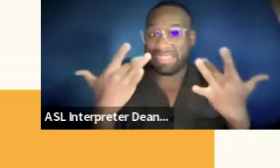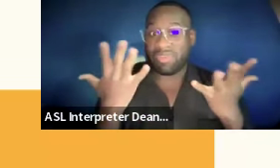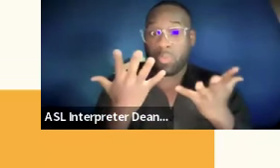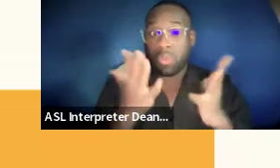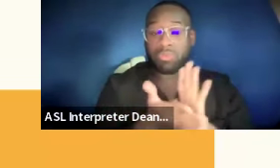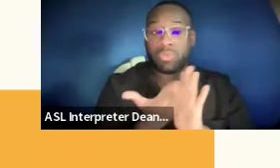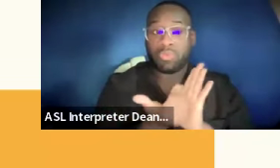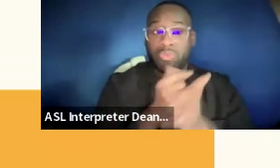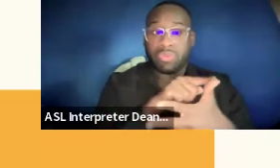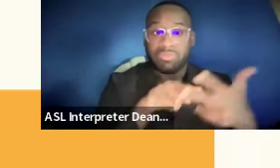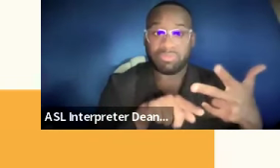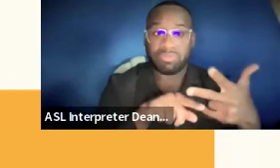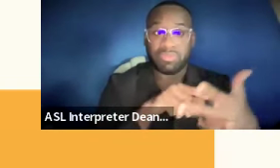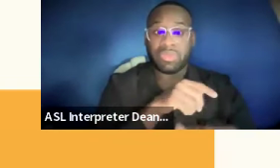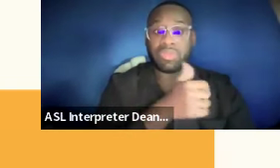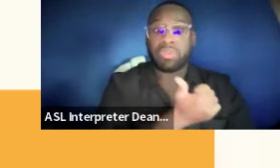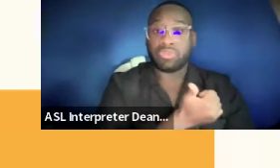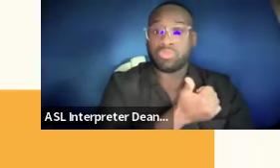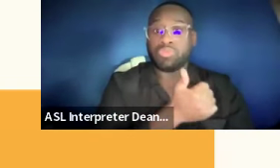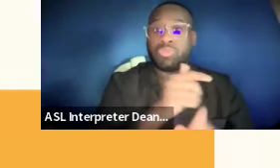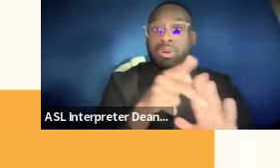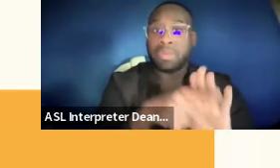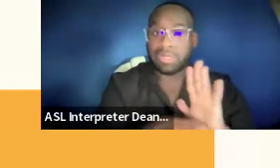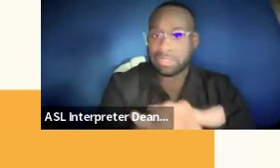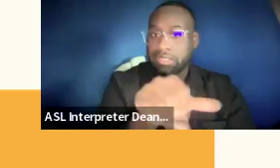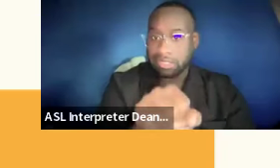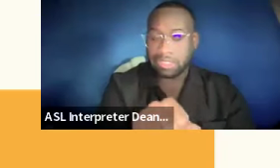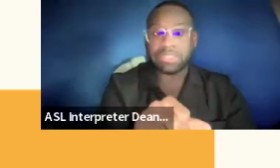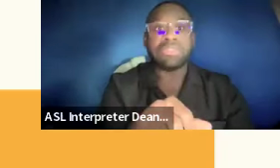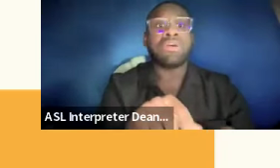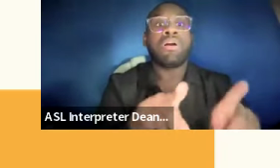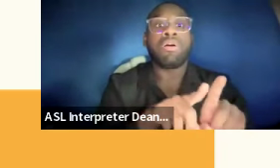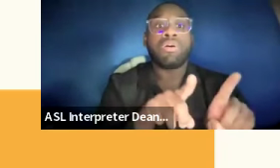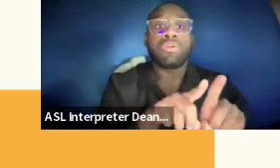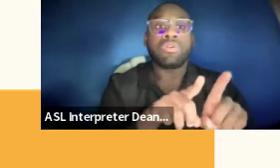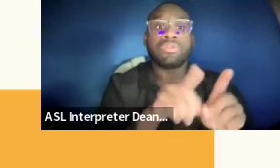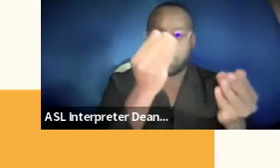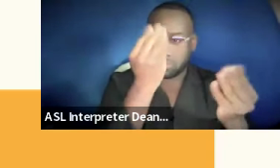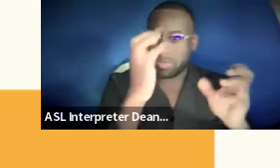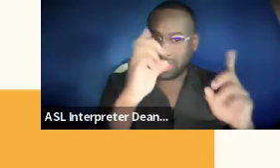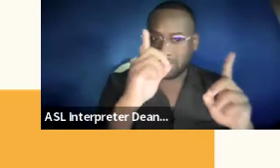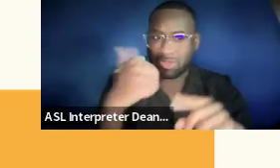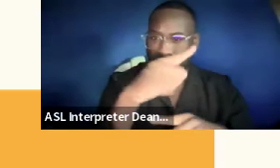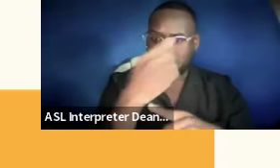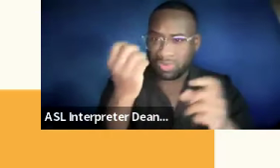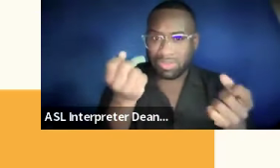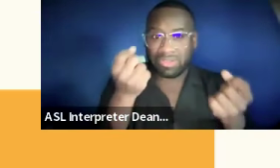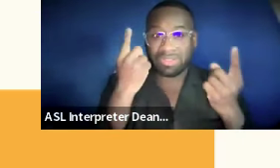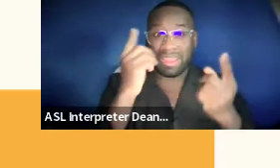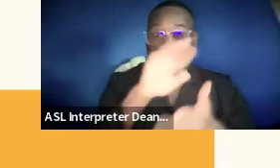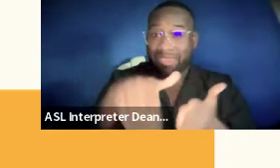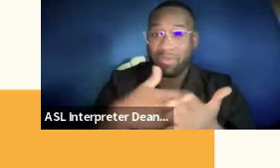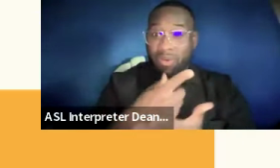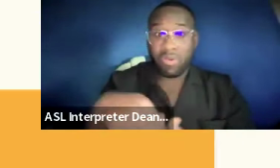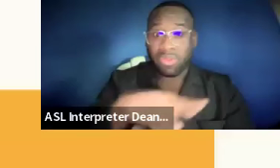use and the history of drug policies, of course. Our aim today is to educate and inform, but we also understand that everyone comes with their